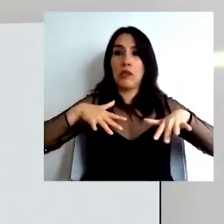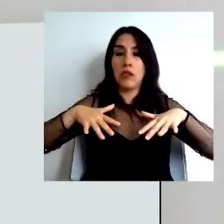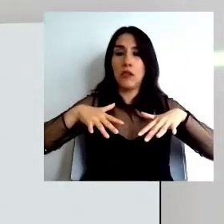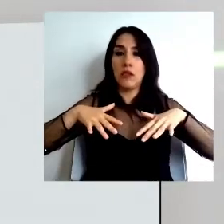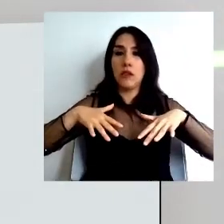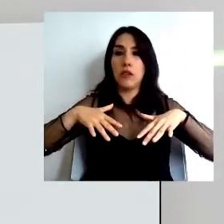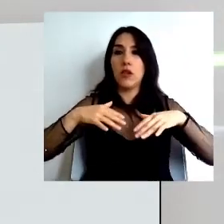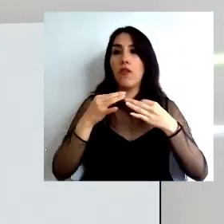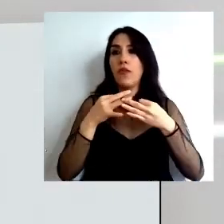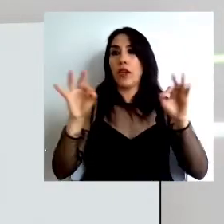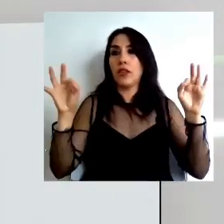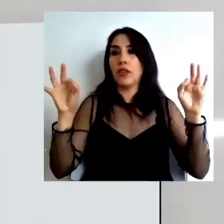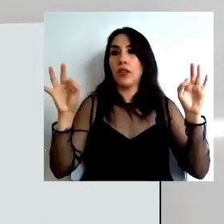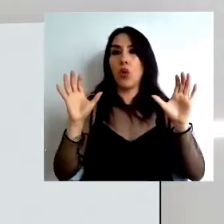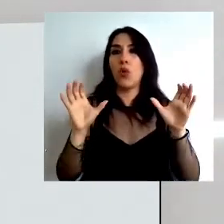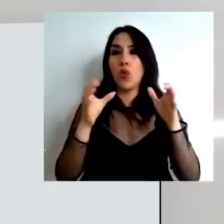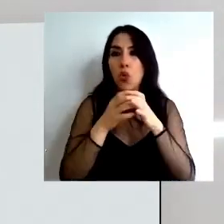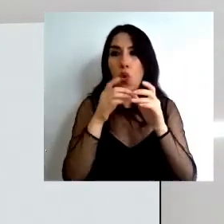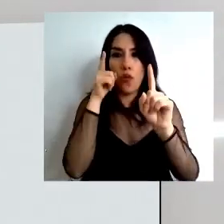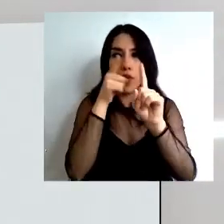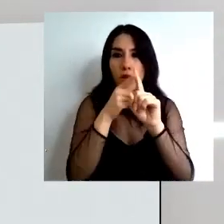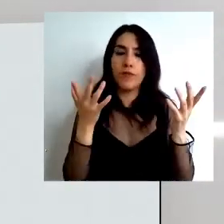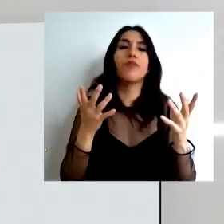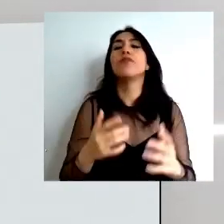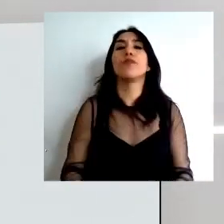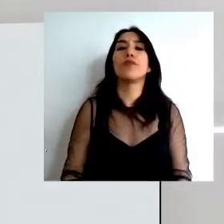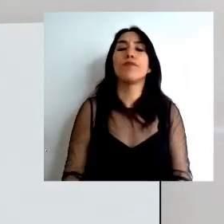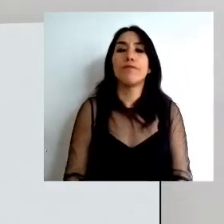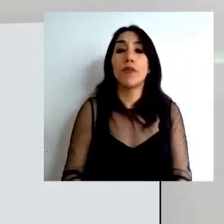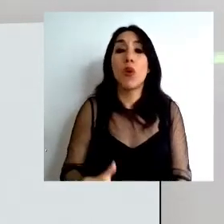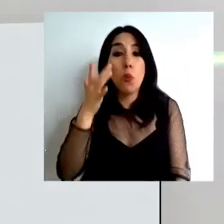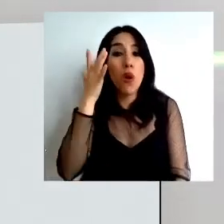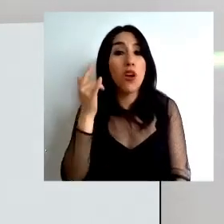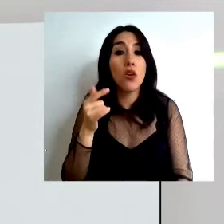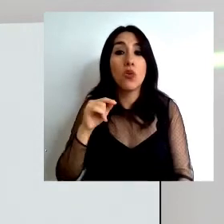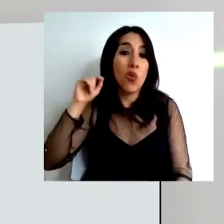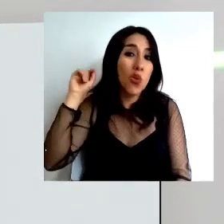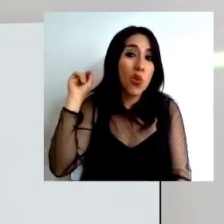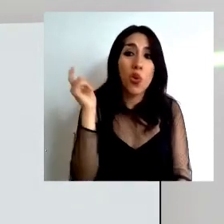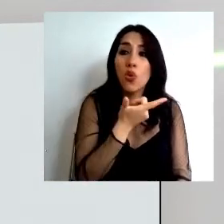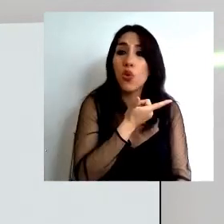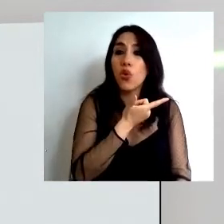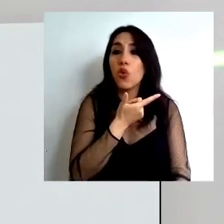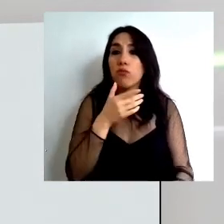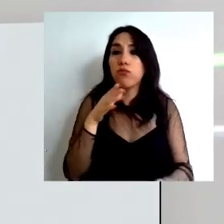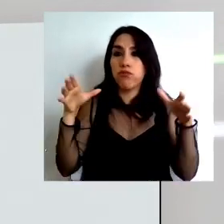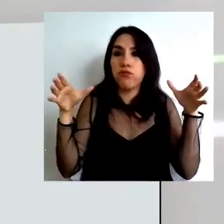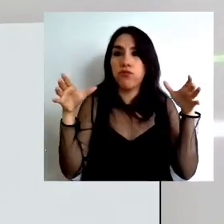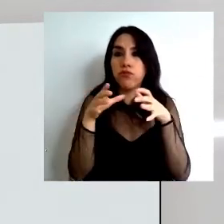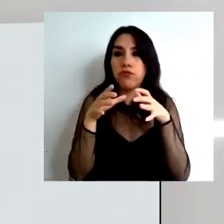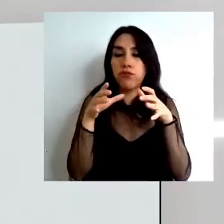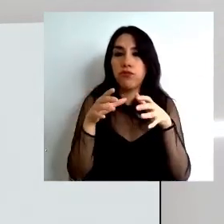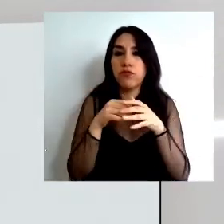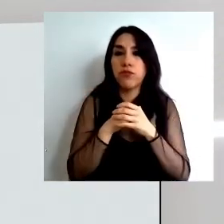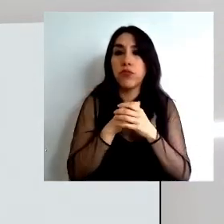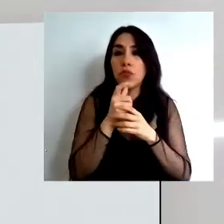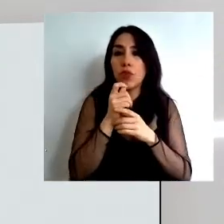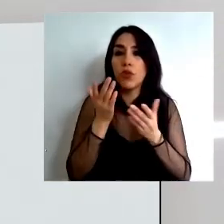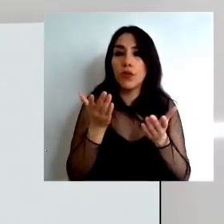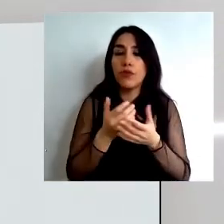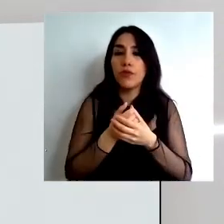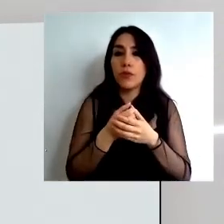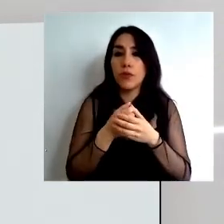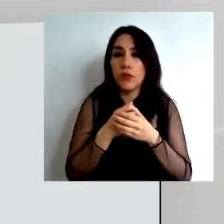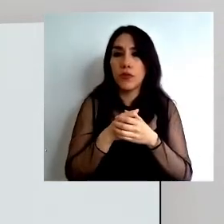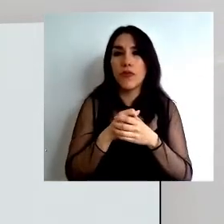most every organization has the diverse target groups, which means they have people in their target group which are really able to